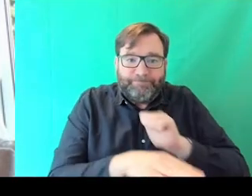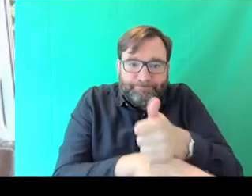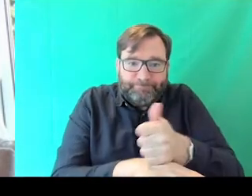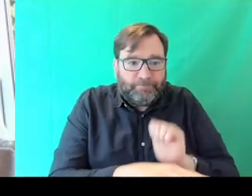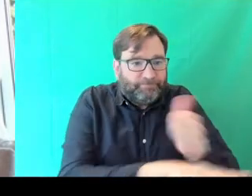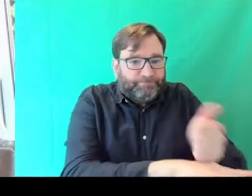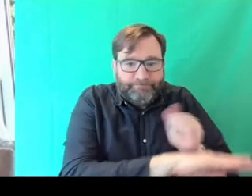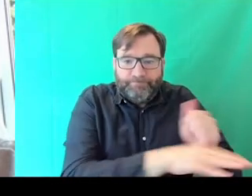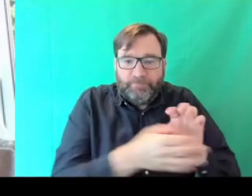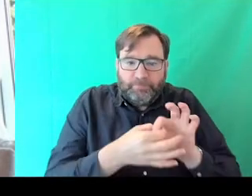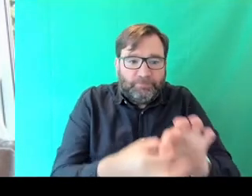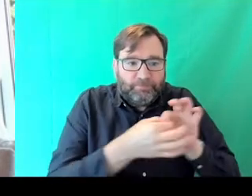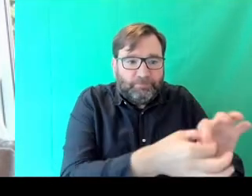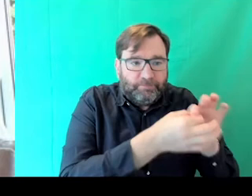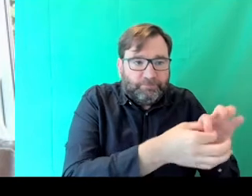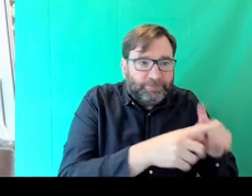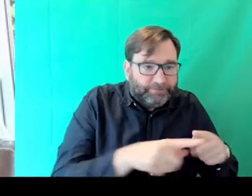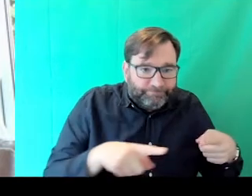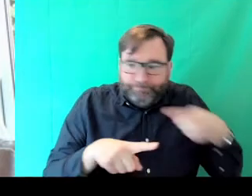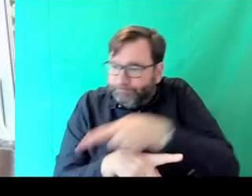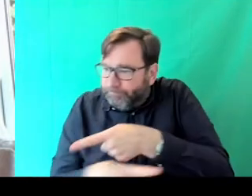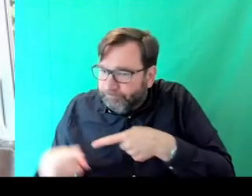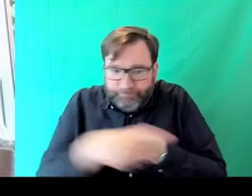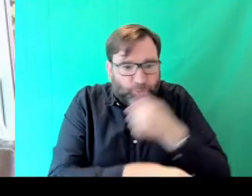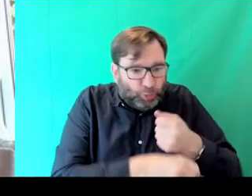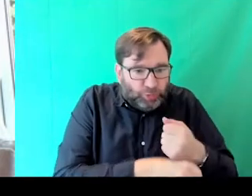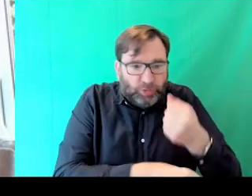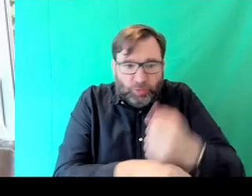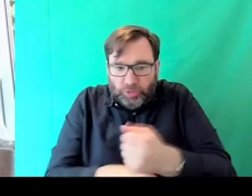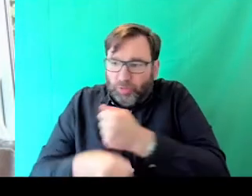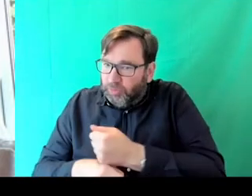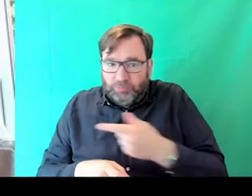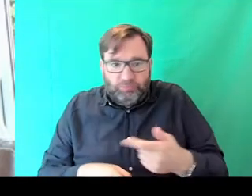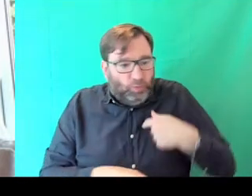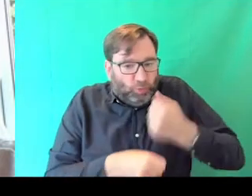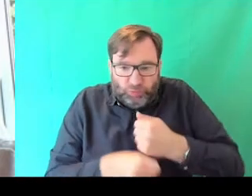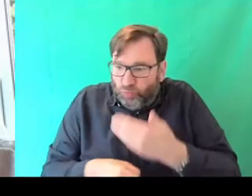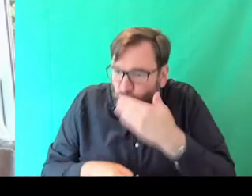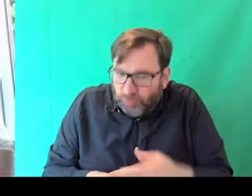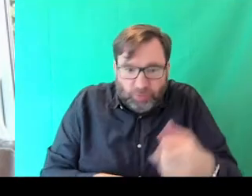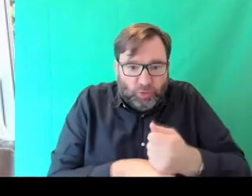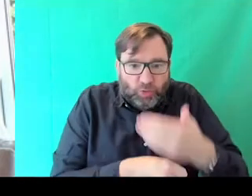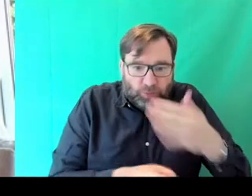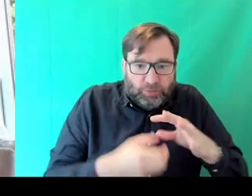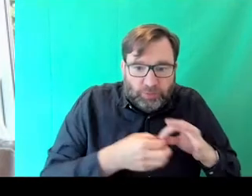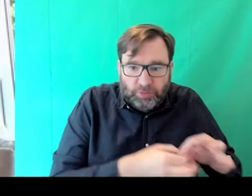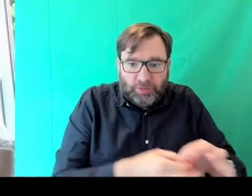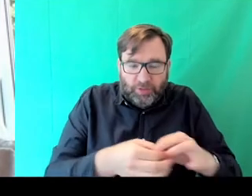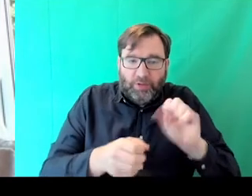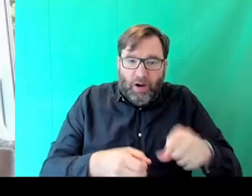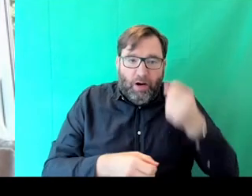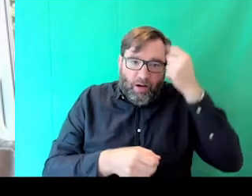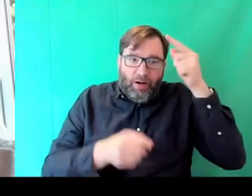successes will add up to a major success at the end, and really understanding the planning phases as well as the actual grind that Anna